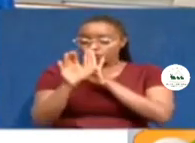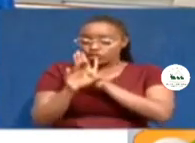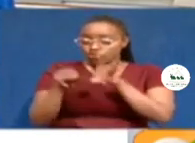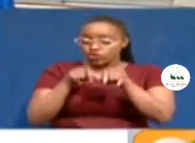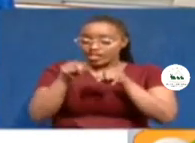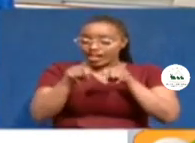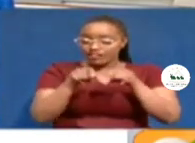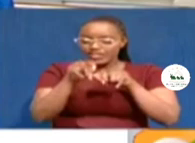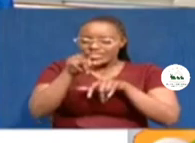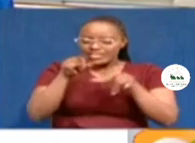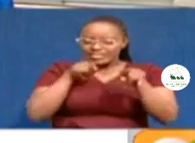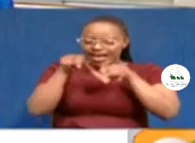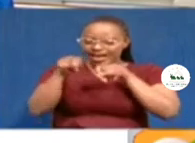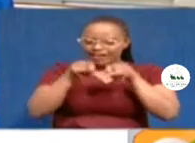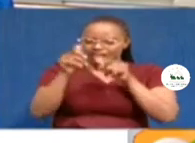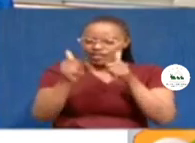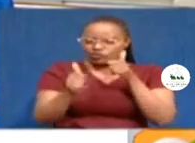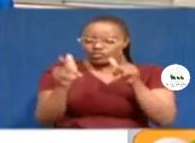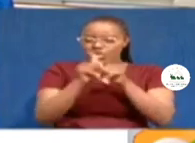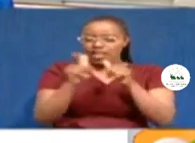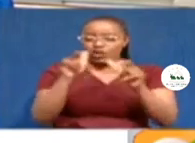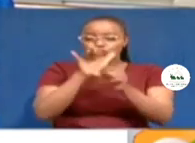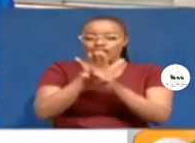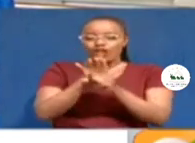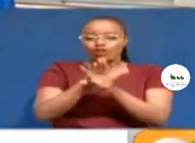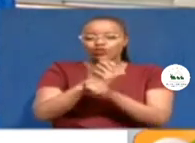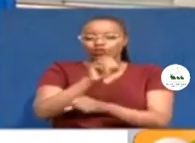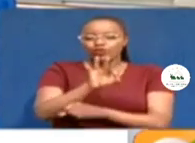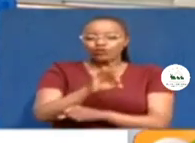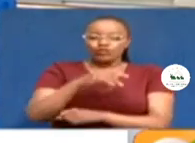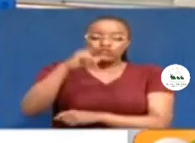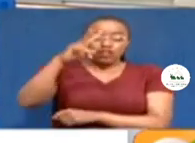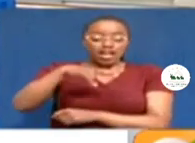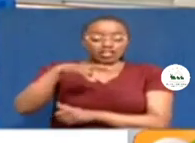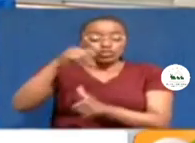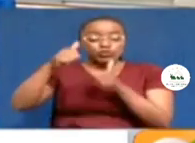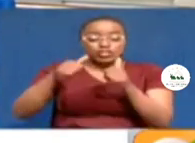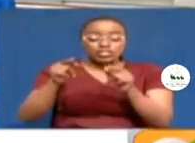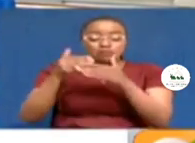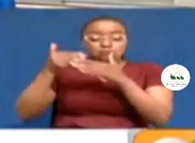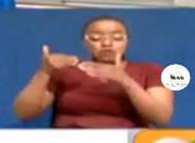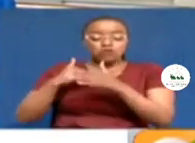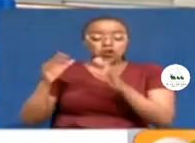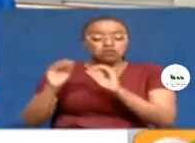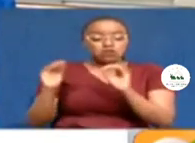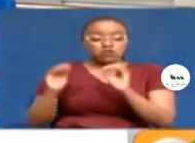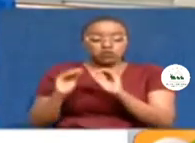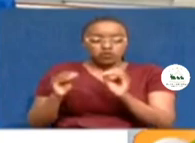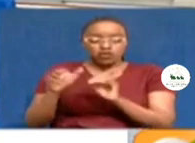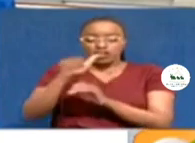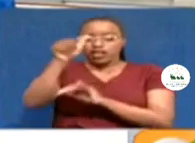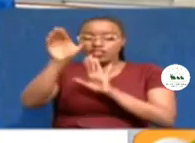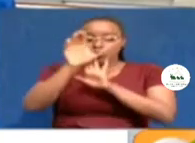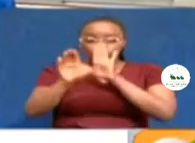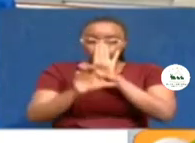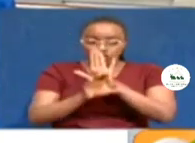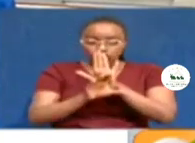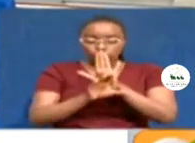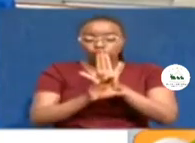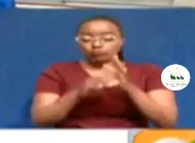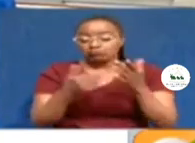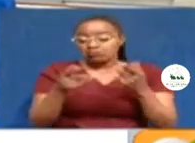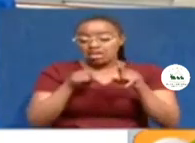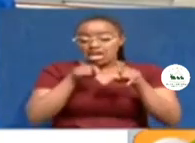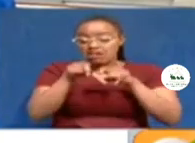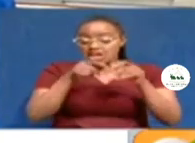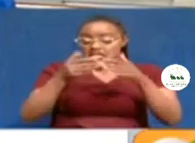is a dispensation that allows a lot of latitude that was not there in other constitutional